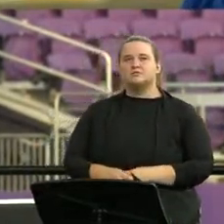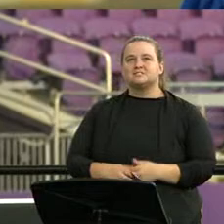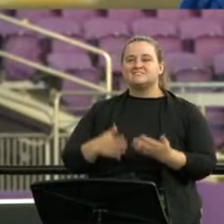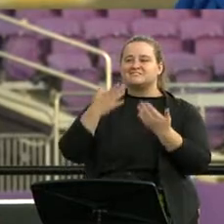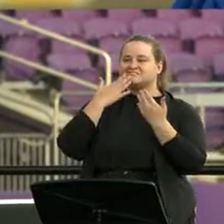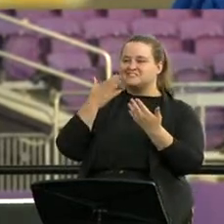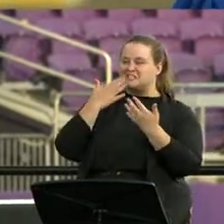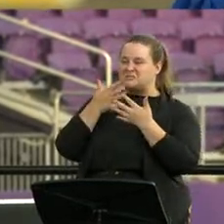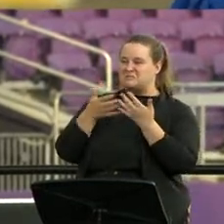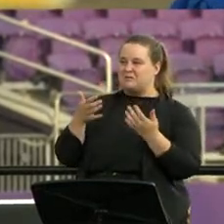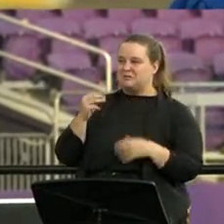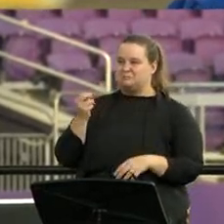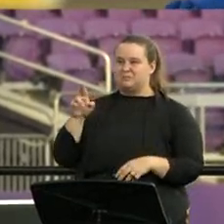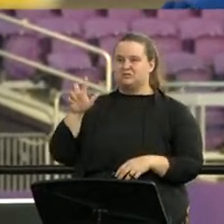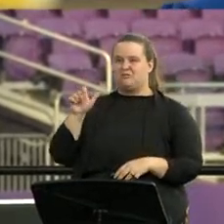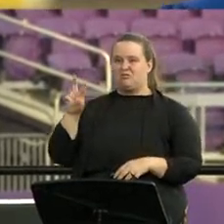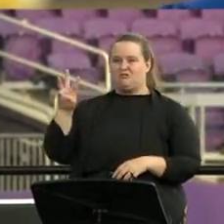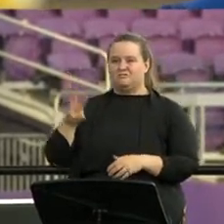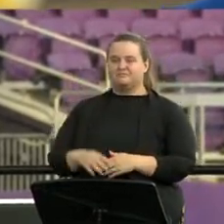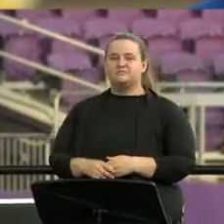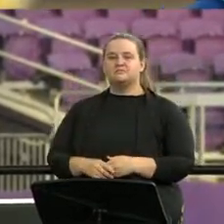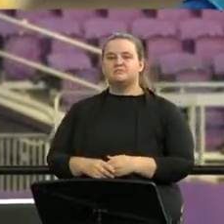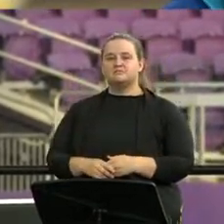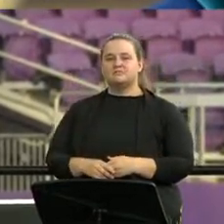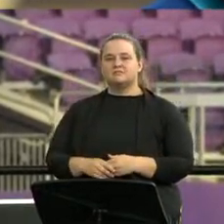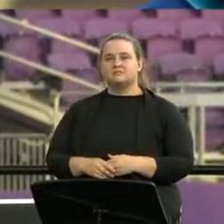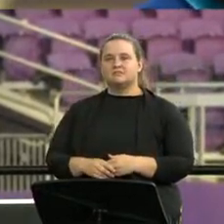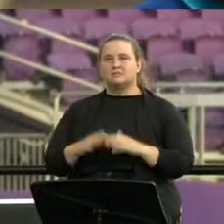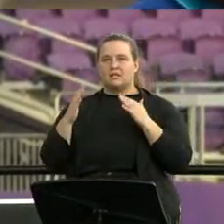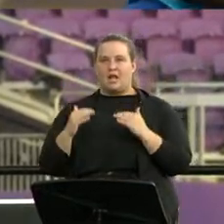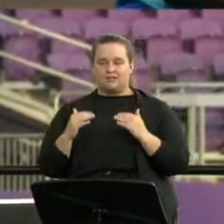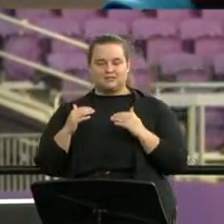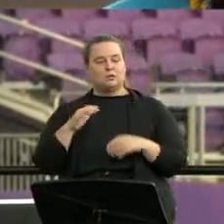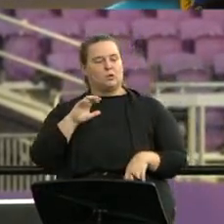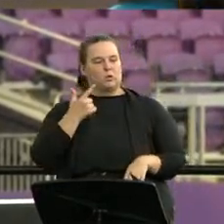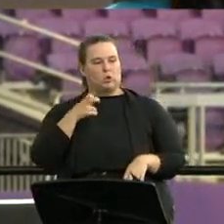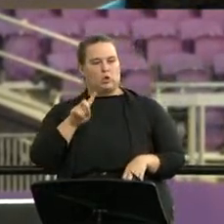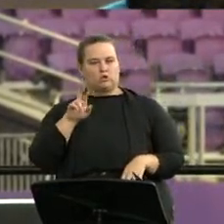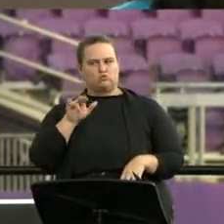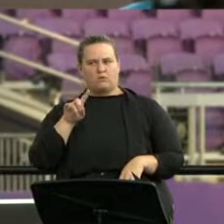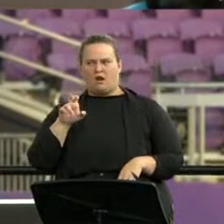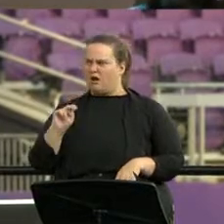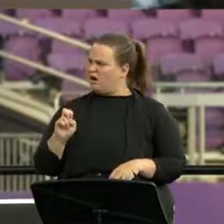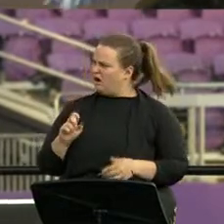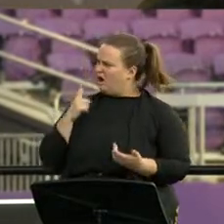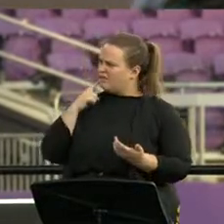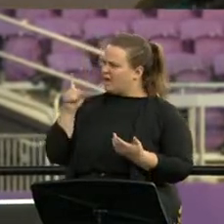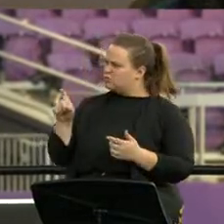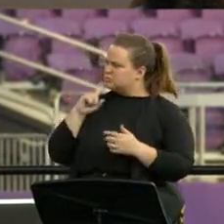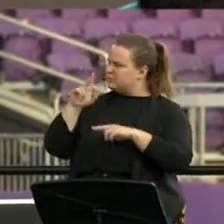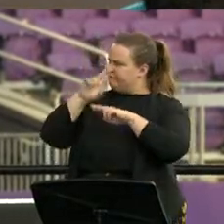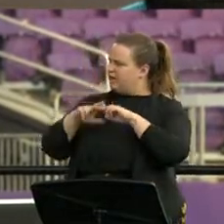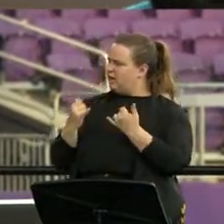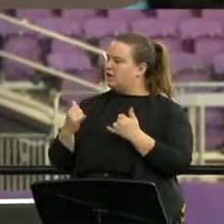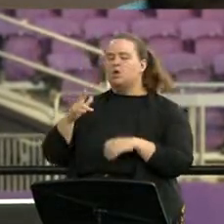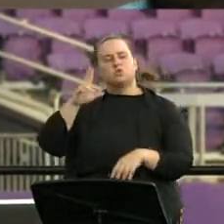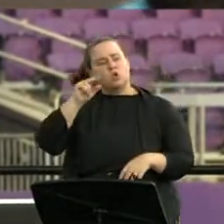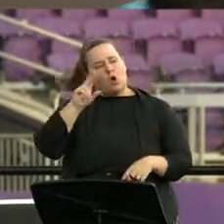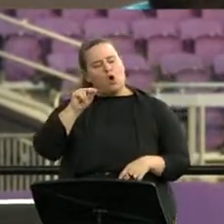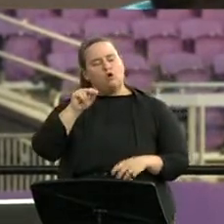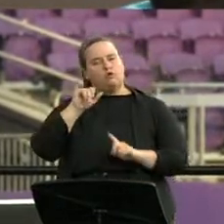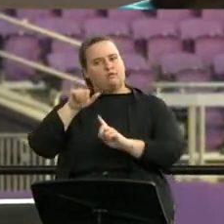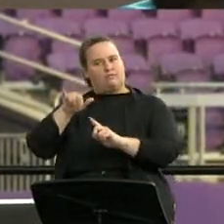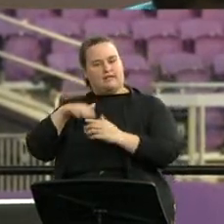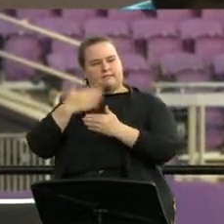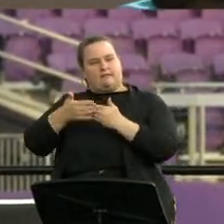Thank you so much, Mr. Law. Next up, good riddance. Macy, I thought we were having fun up here. No, Saloni,